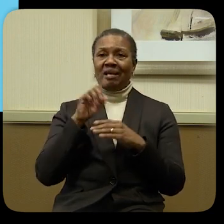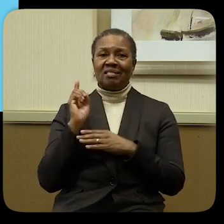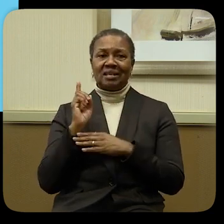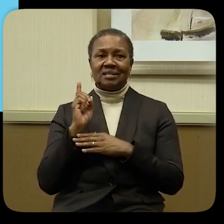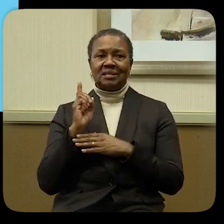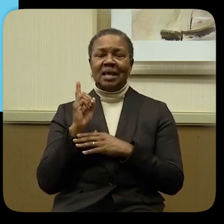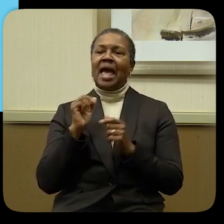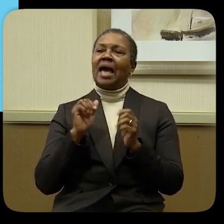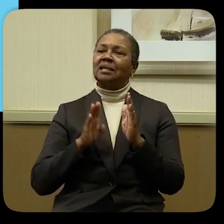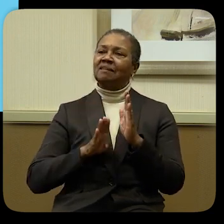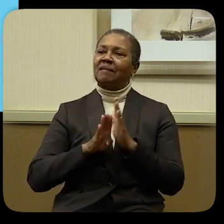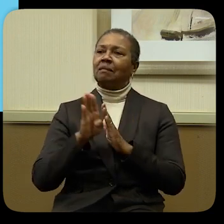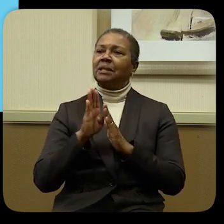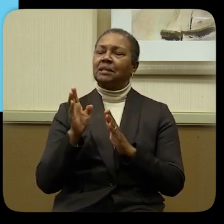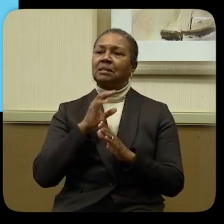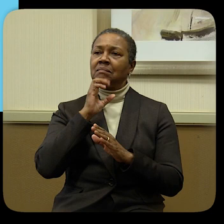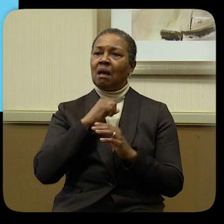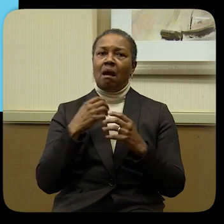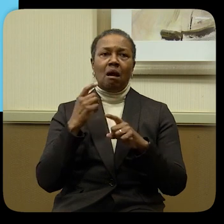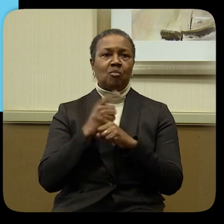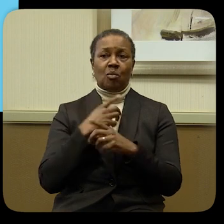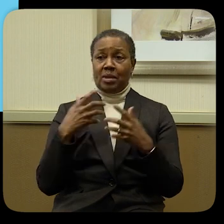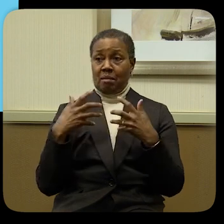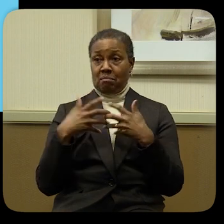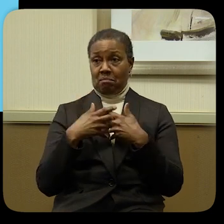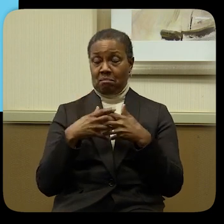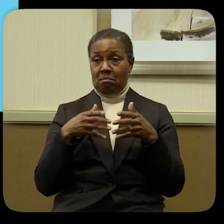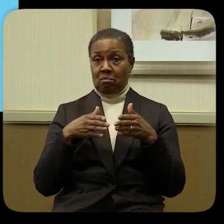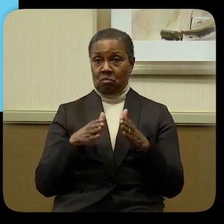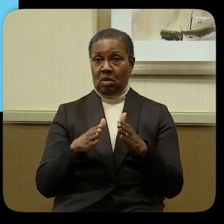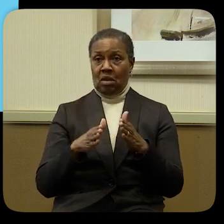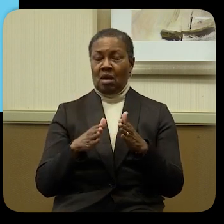at a developmentally appropriate way. So it might be